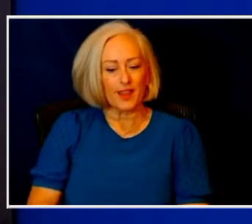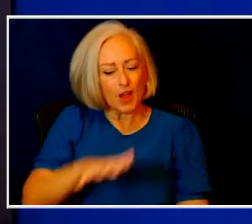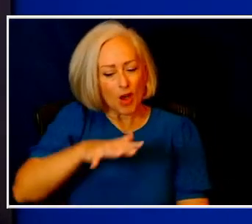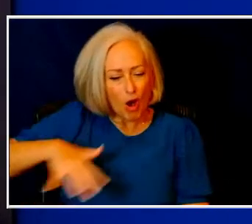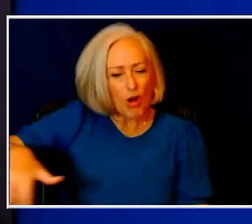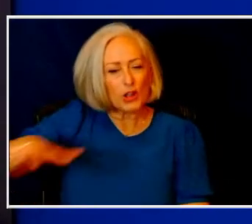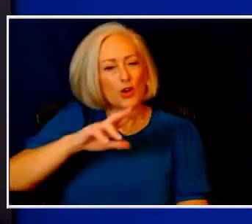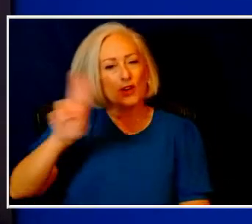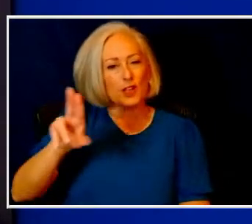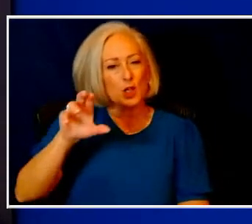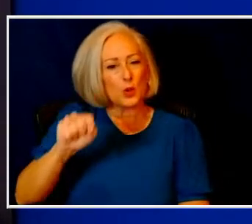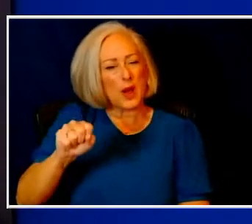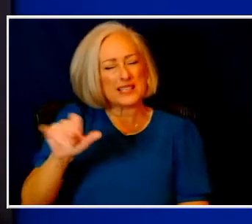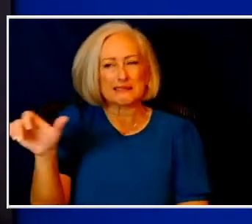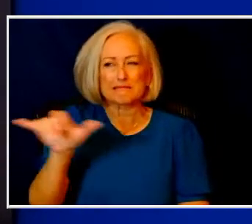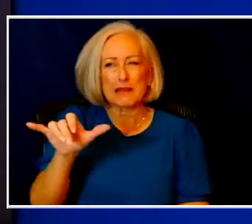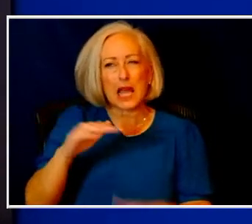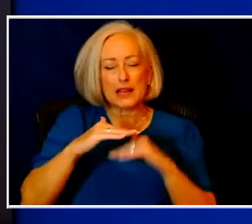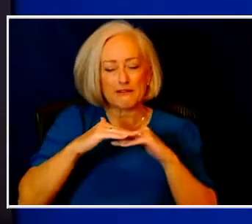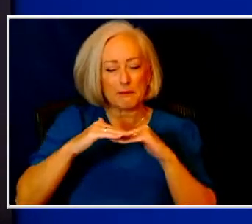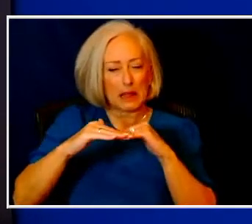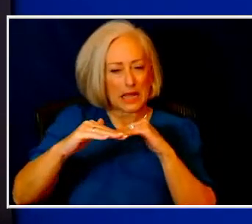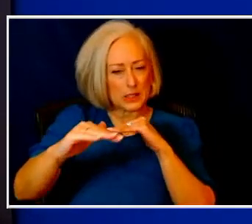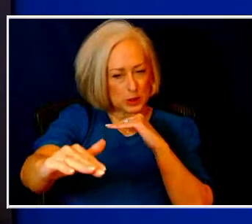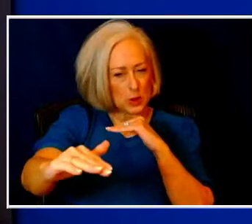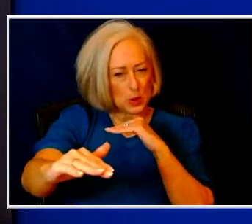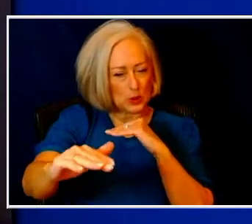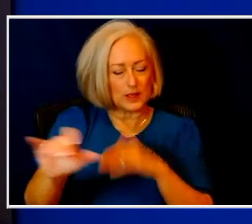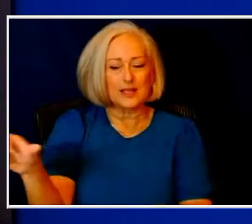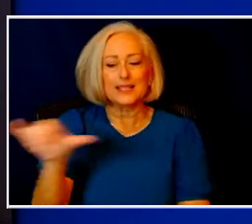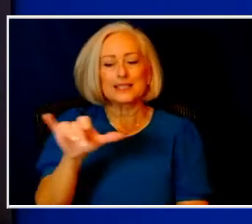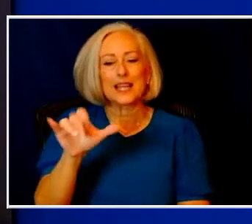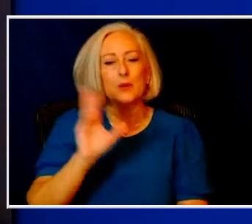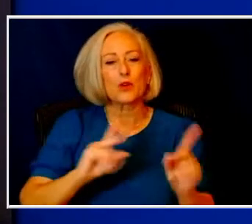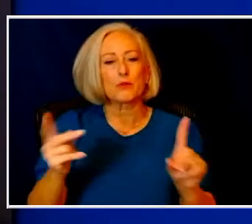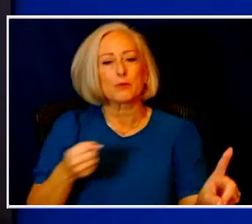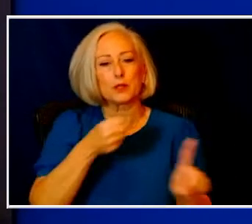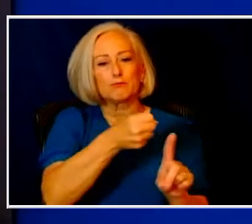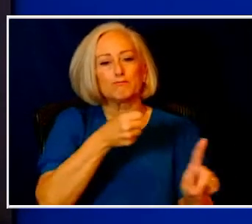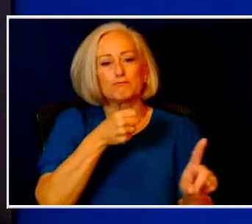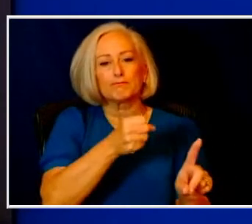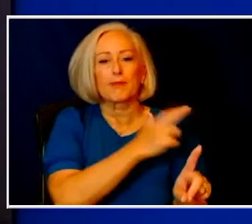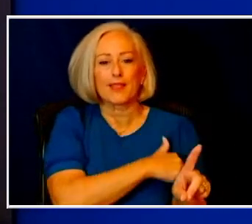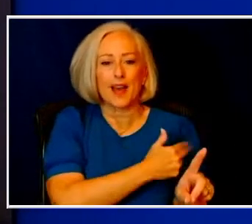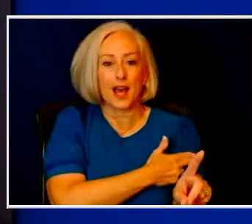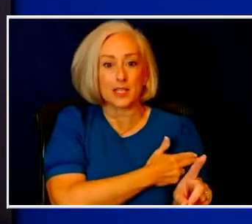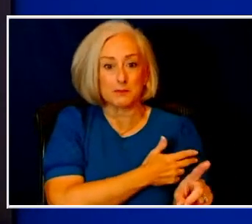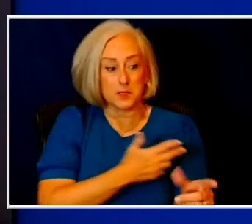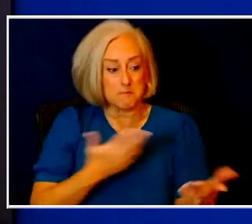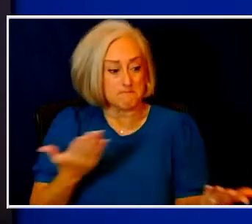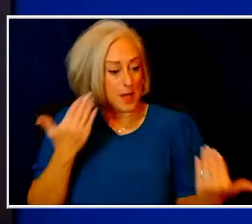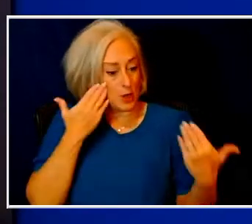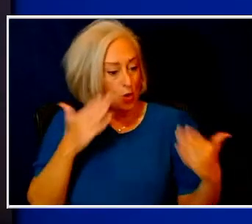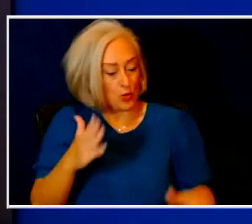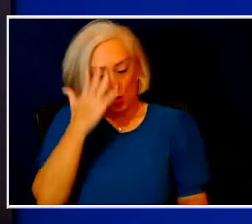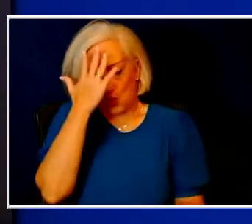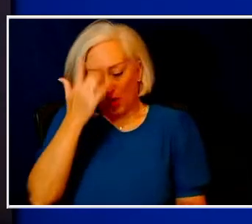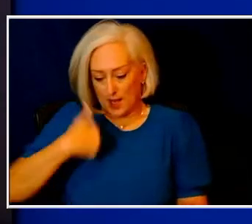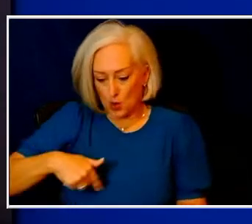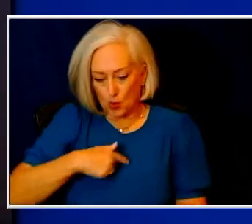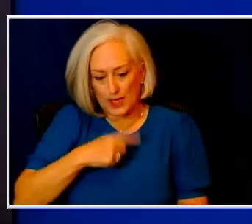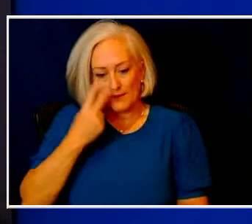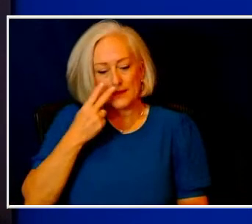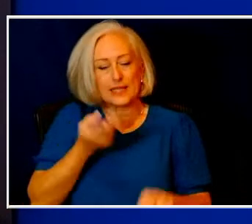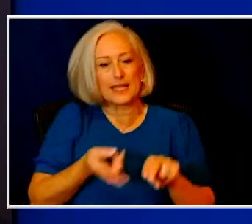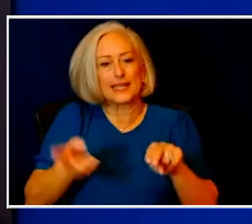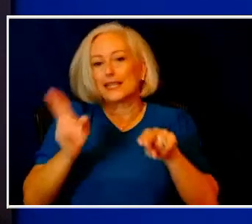the last week or two. Same with hospitalizations. Don't have a good reason why we have seen such a significant